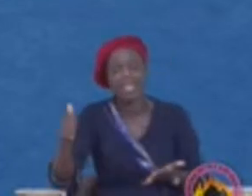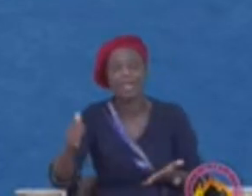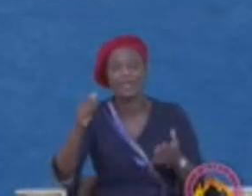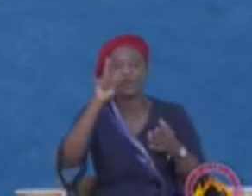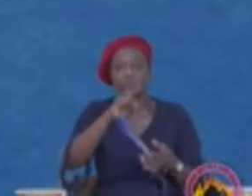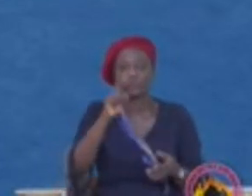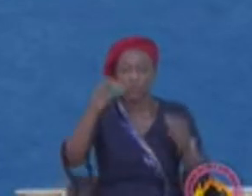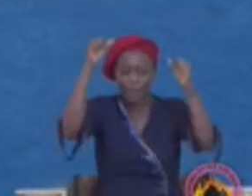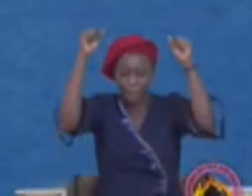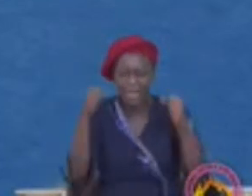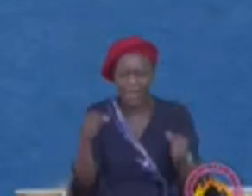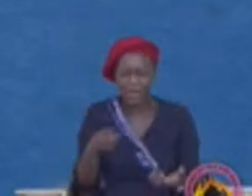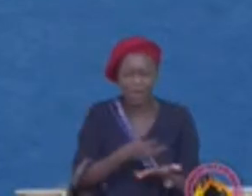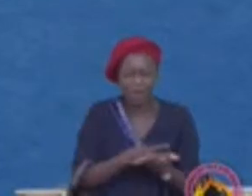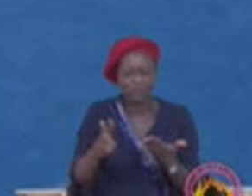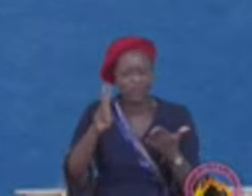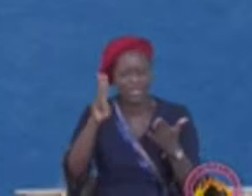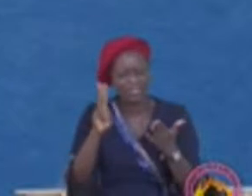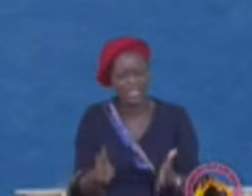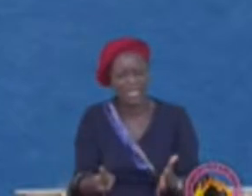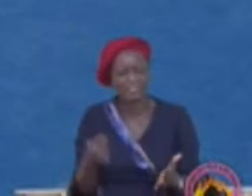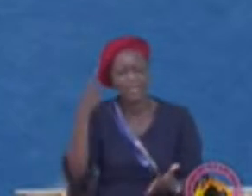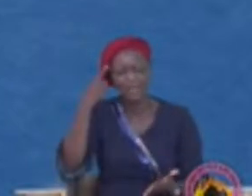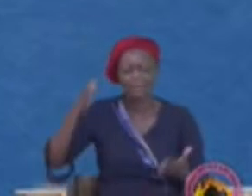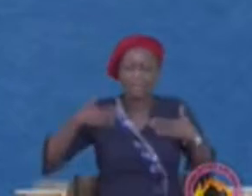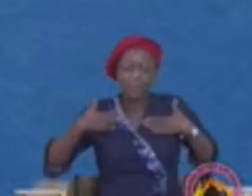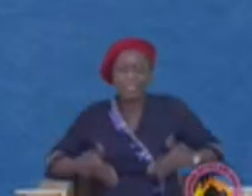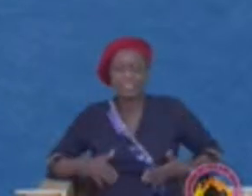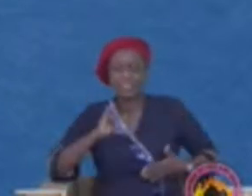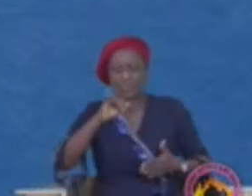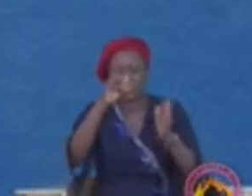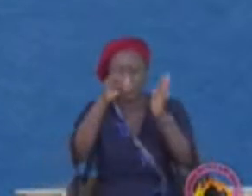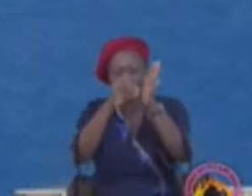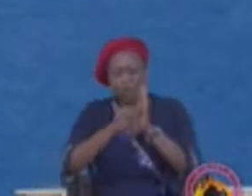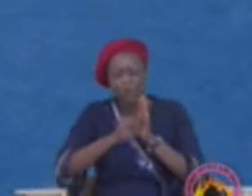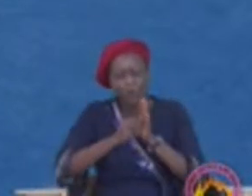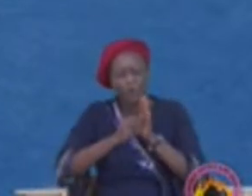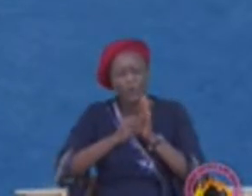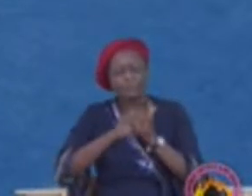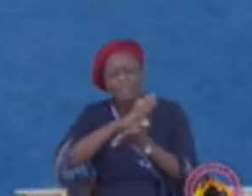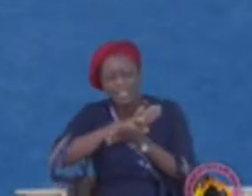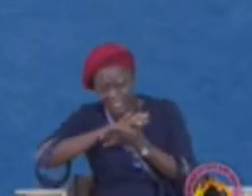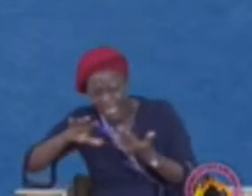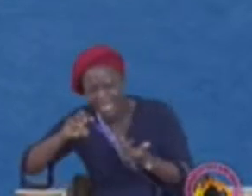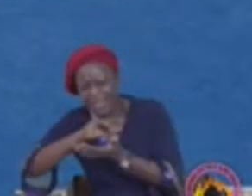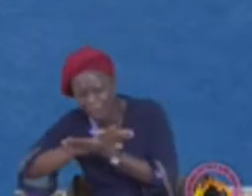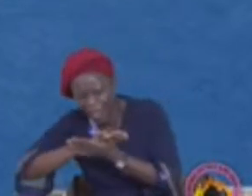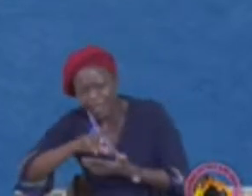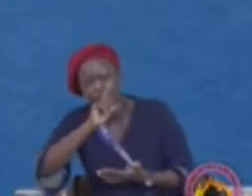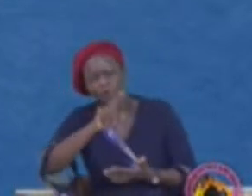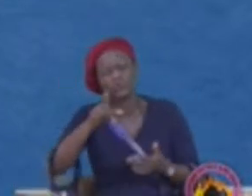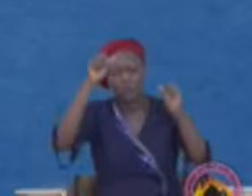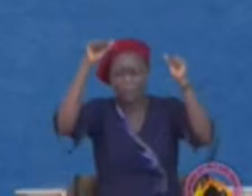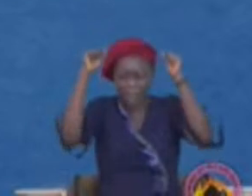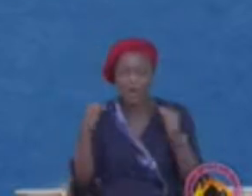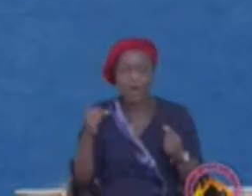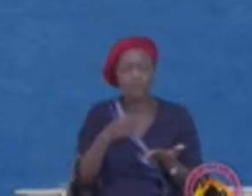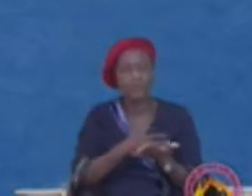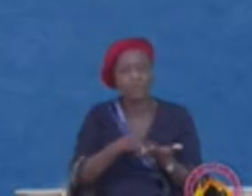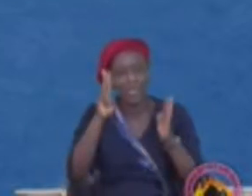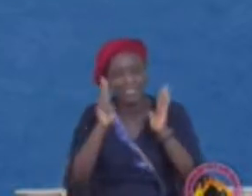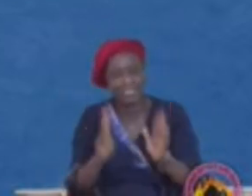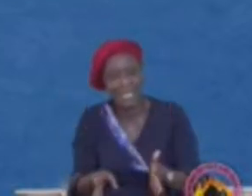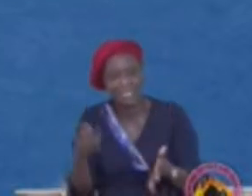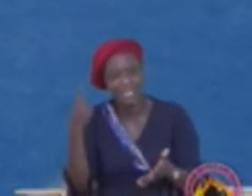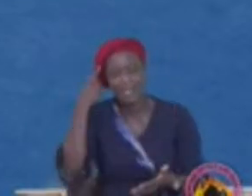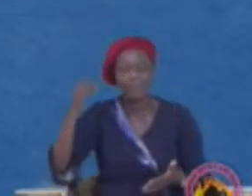My body is not your candidate. Clear the way in the name of Jesus. thou power of the waste house. My